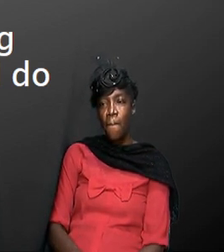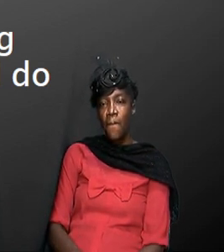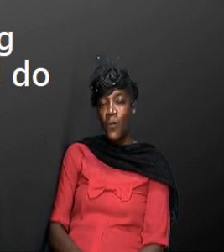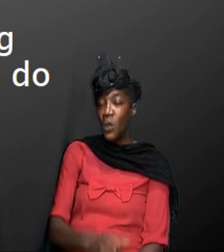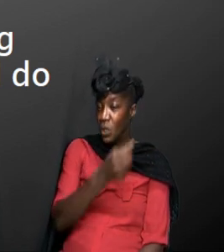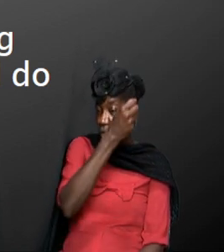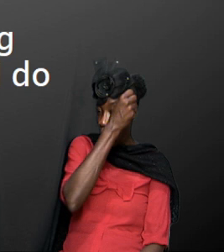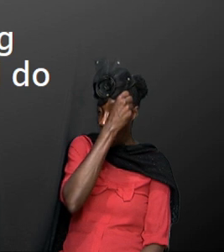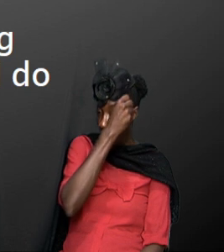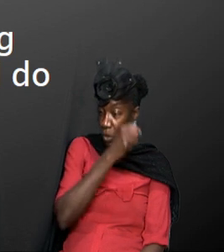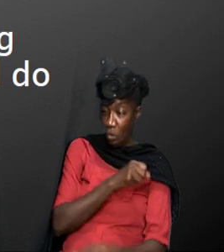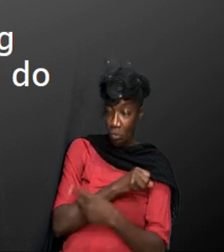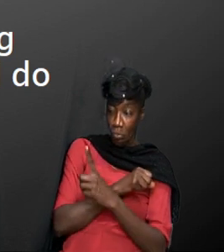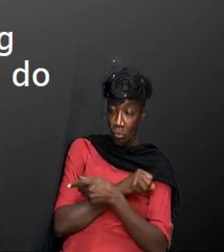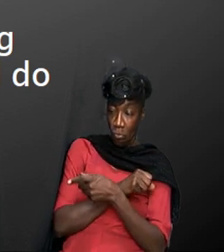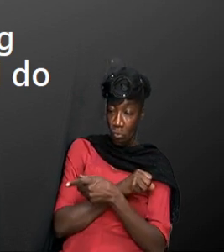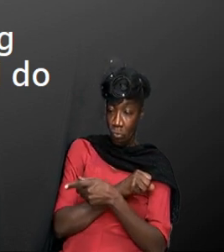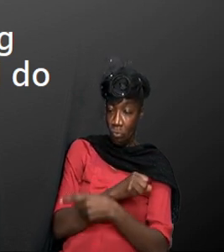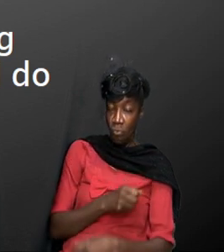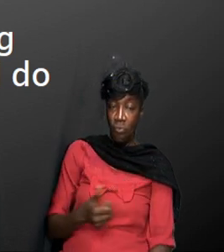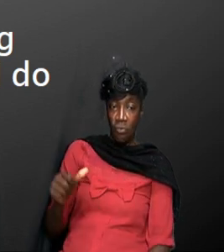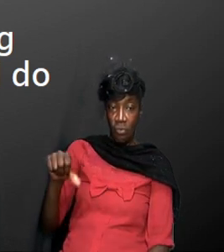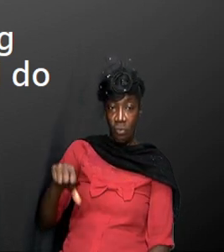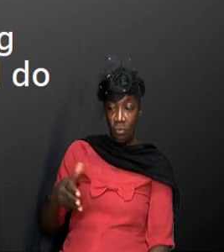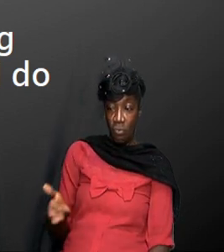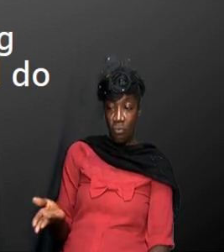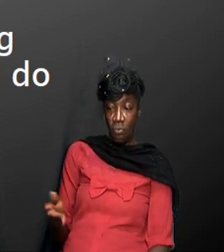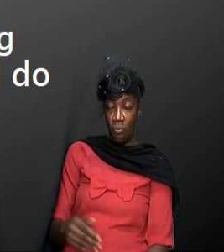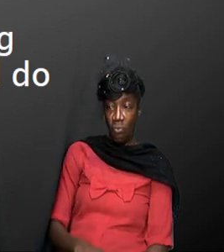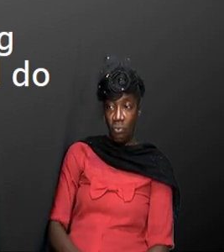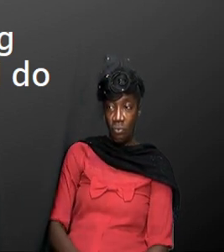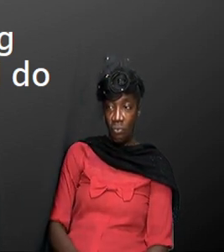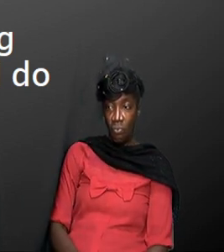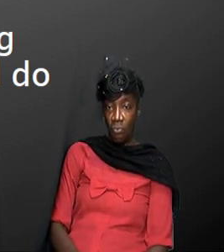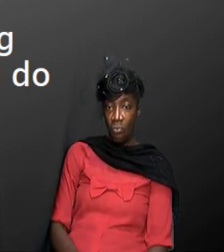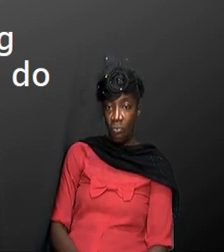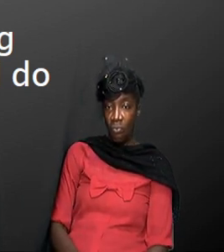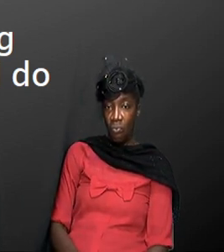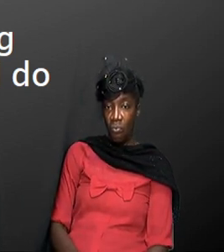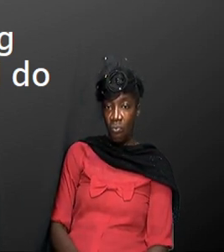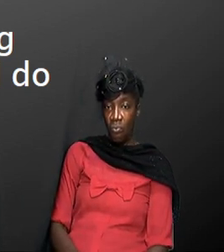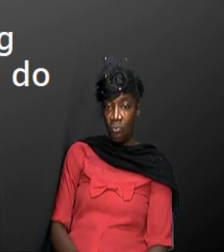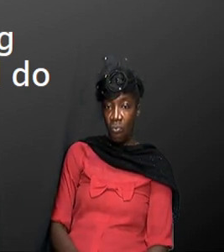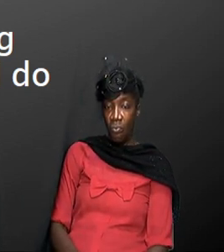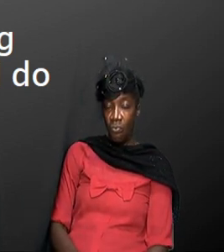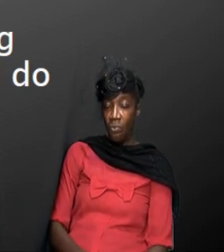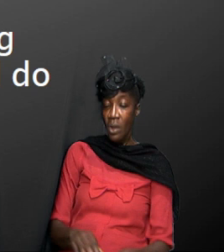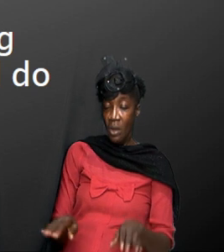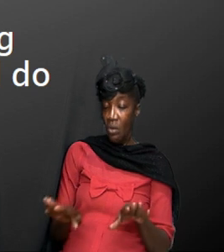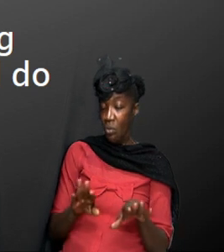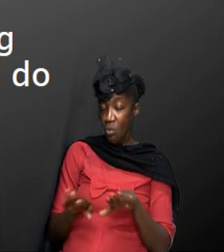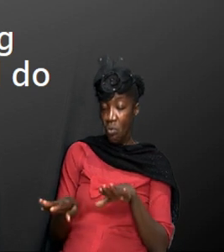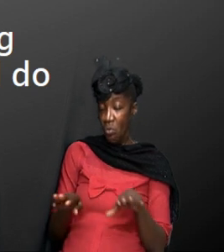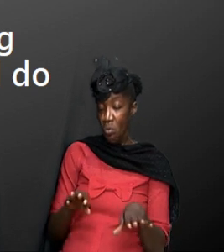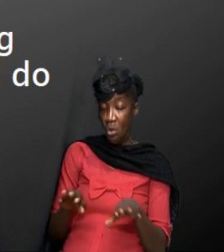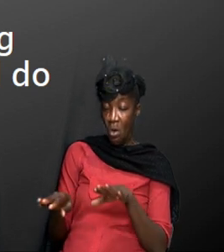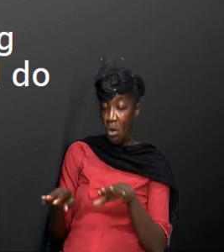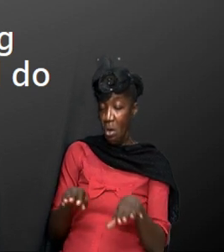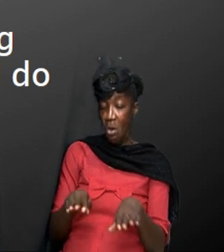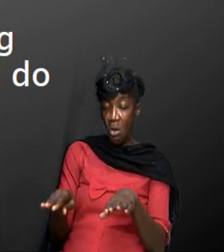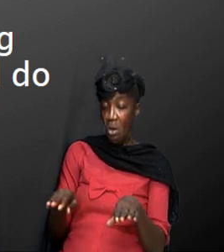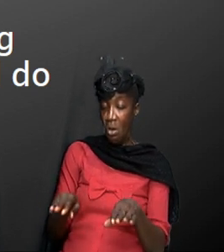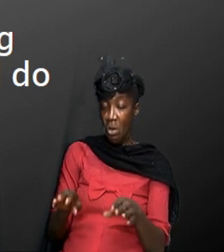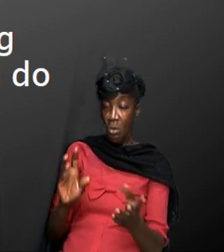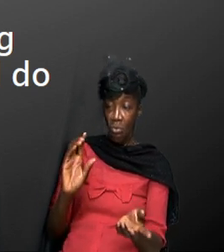to his word and according to his command, and God rejected him. And I'm saying to us tonight that if we walk contrary according